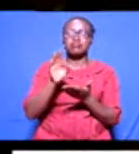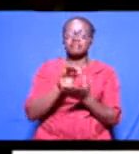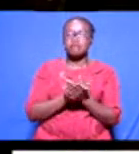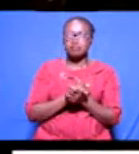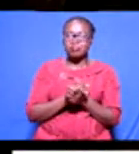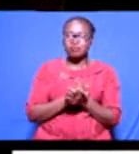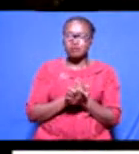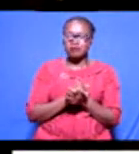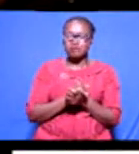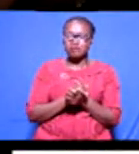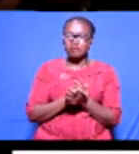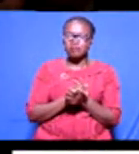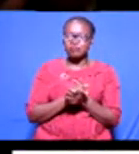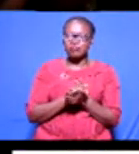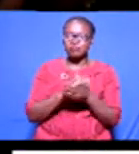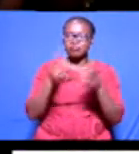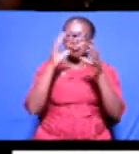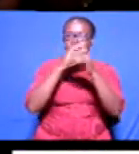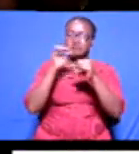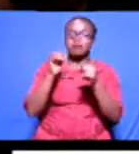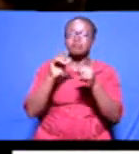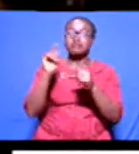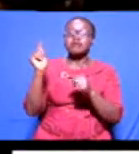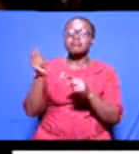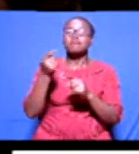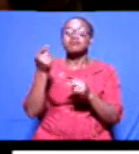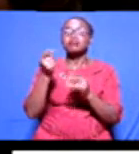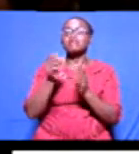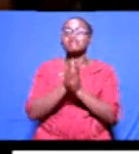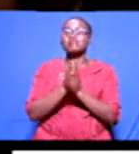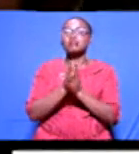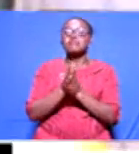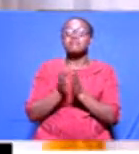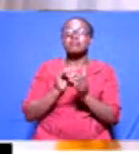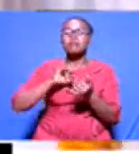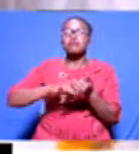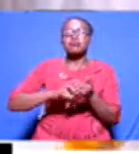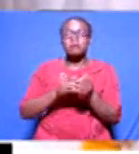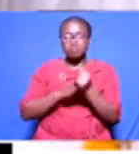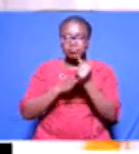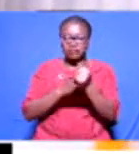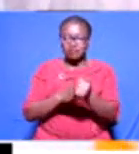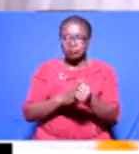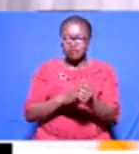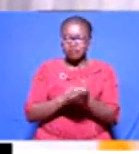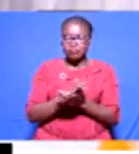beginning. President Kenyatta and First Lady Margaret Kenyatta leading the park.